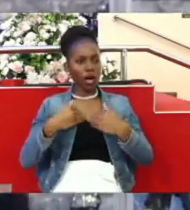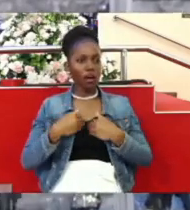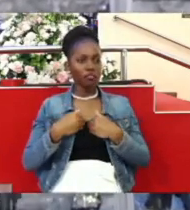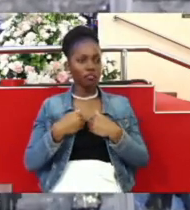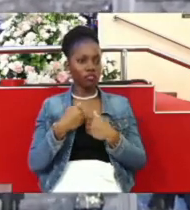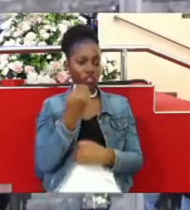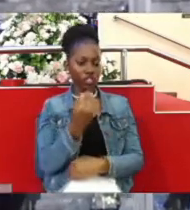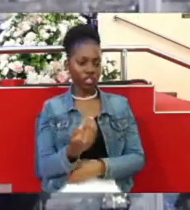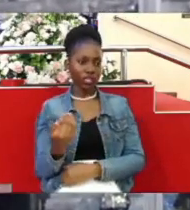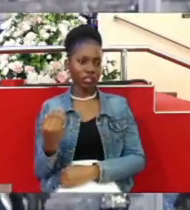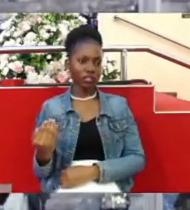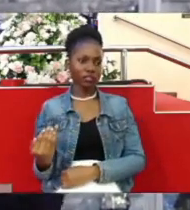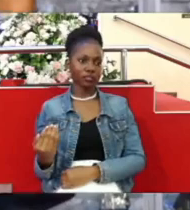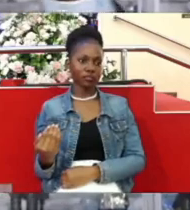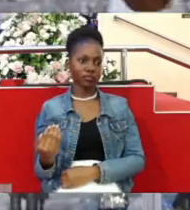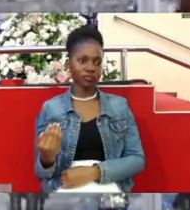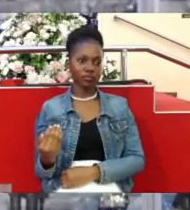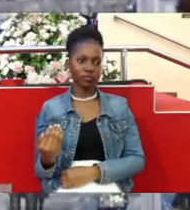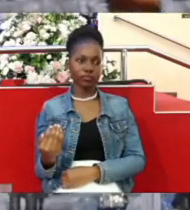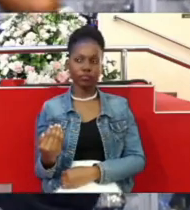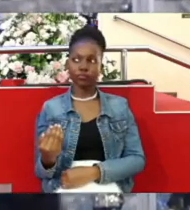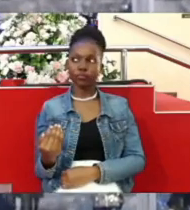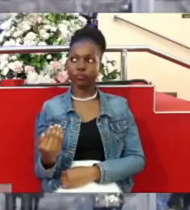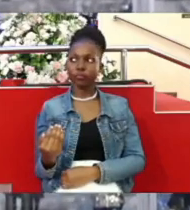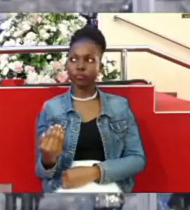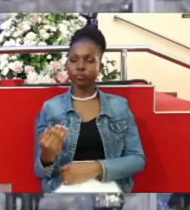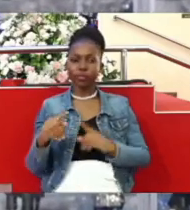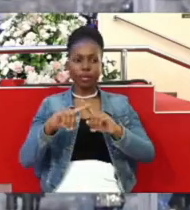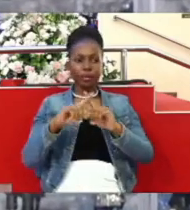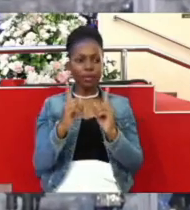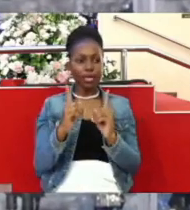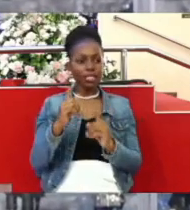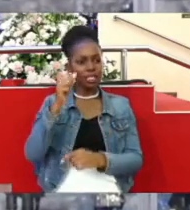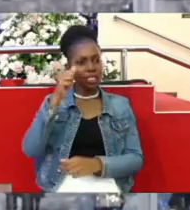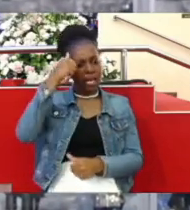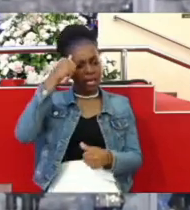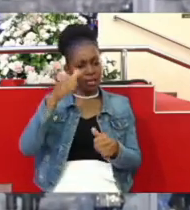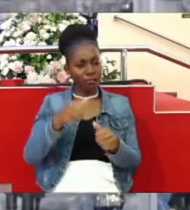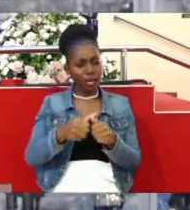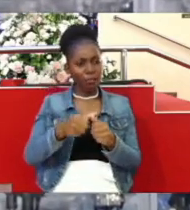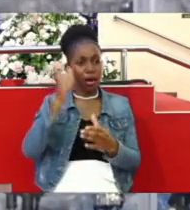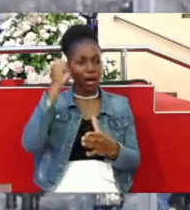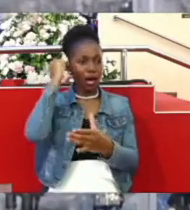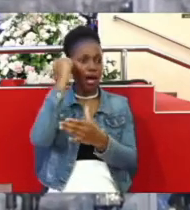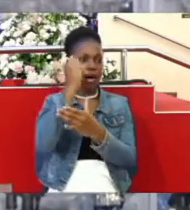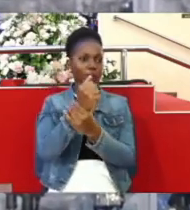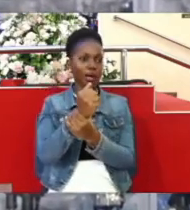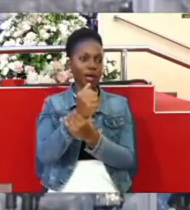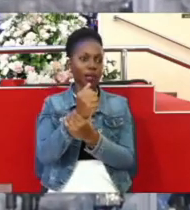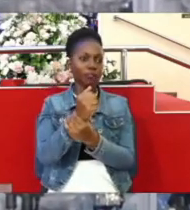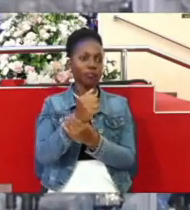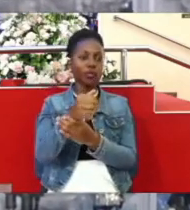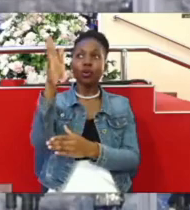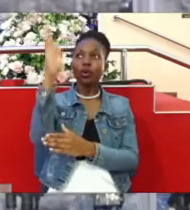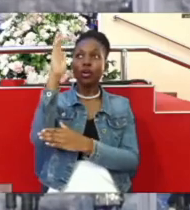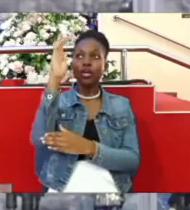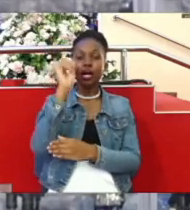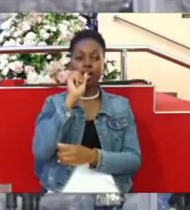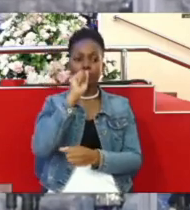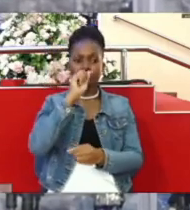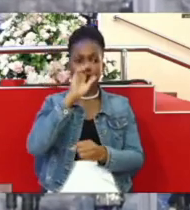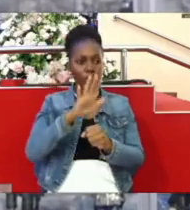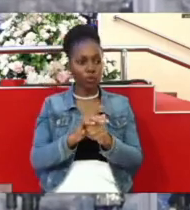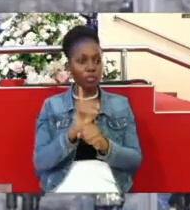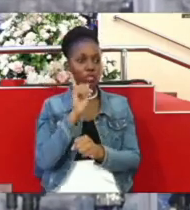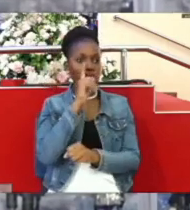for Abraham, he had sought God in chapter 15, the previous chapter. Lakini kumbuka ya kwamba katika sura ya 15